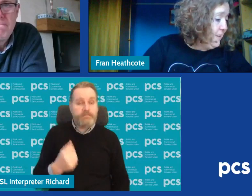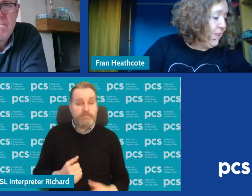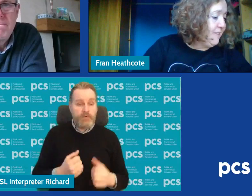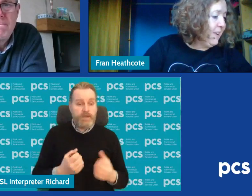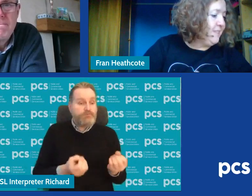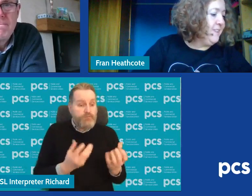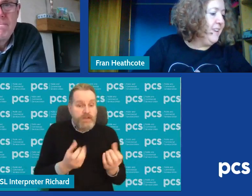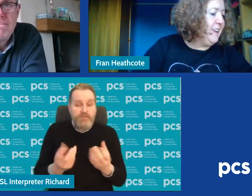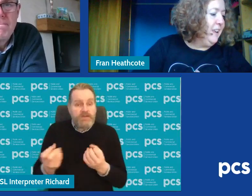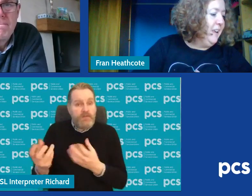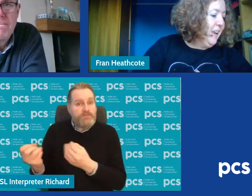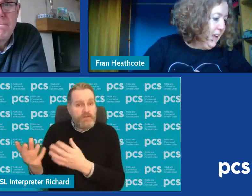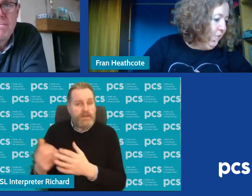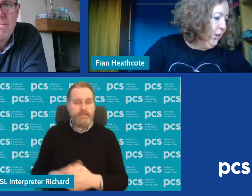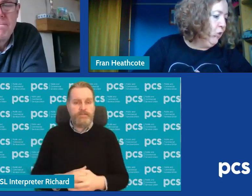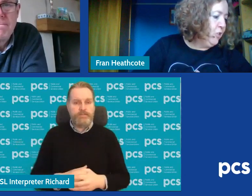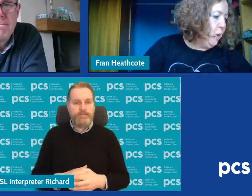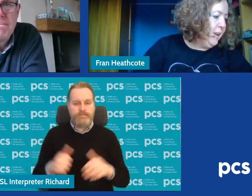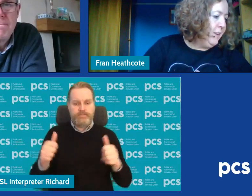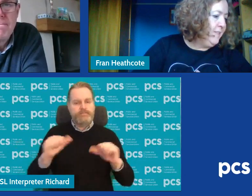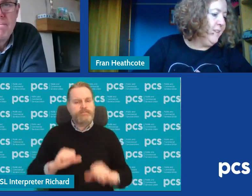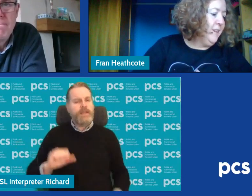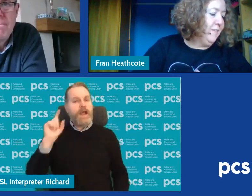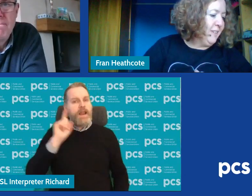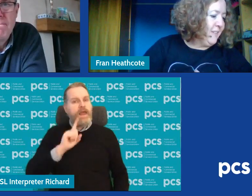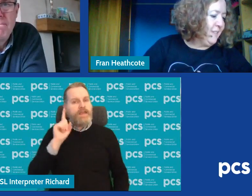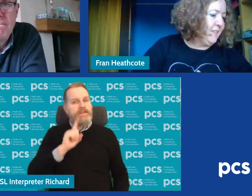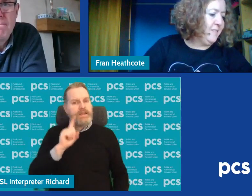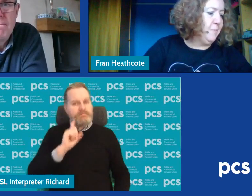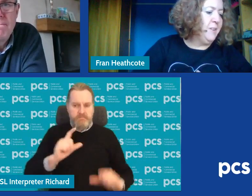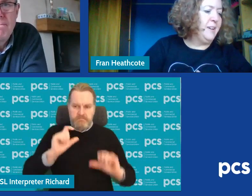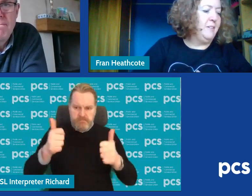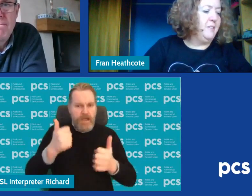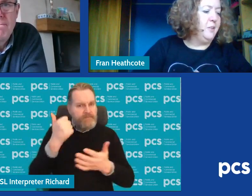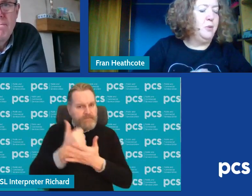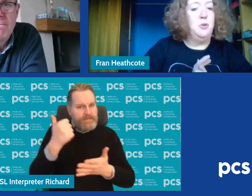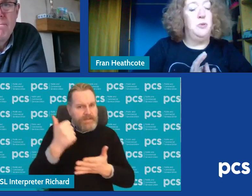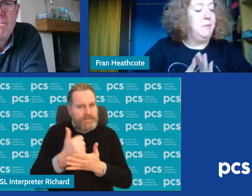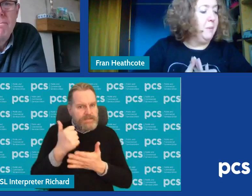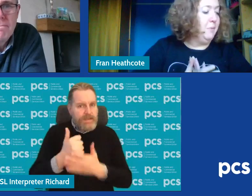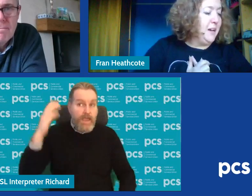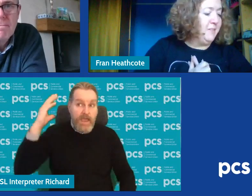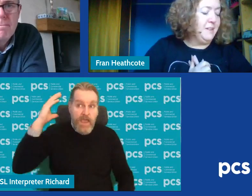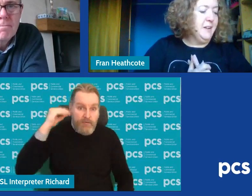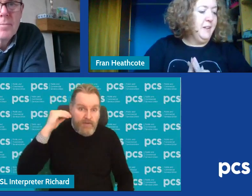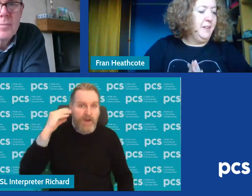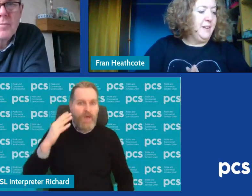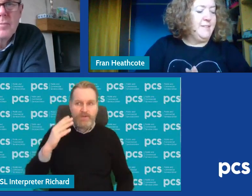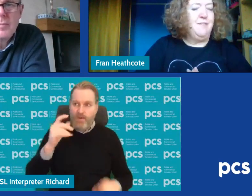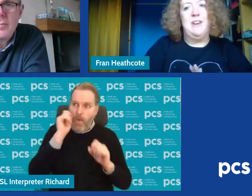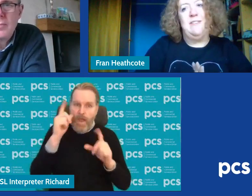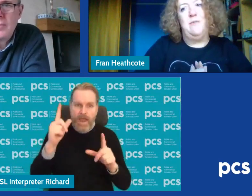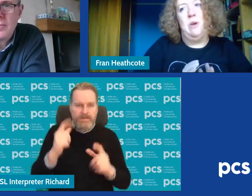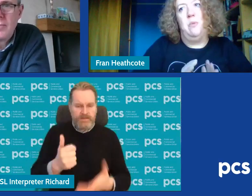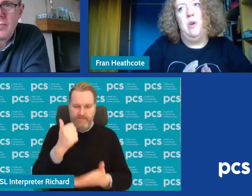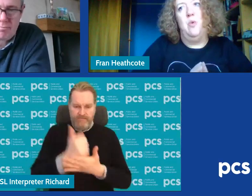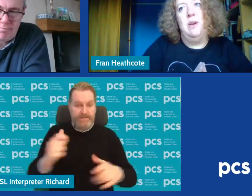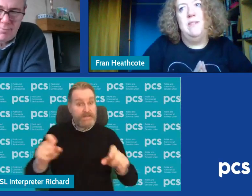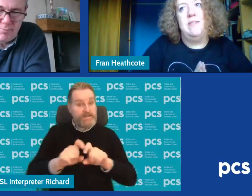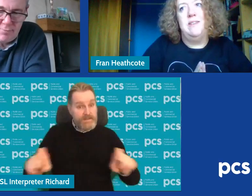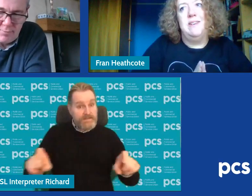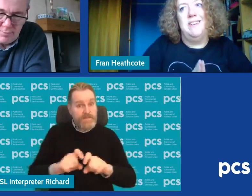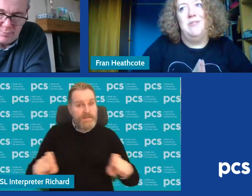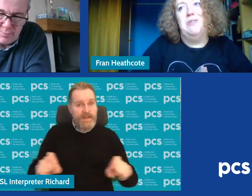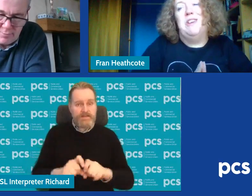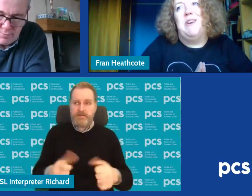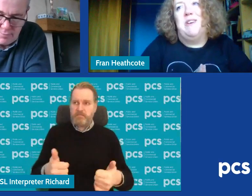Pennington says, fantastic hearing loss awareness, fantastic subtitles, so good. I'm glad that that's effective. We